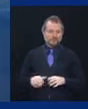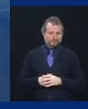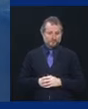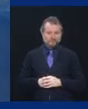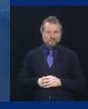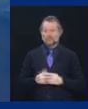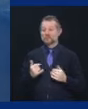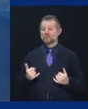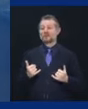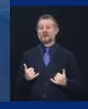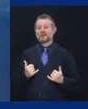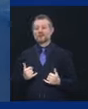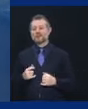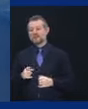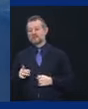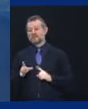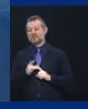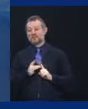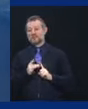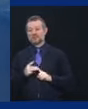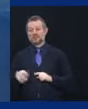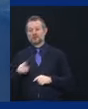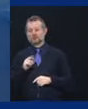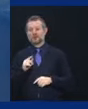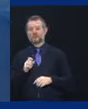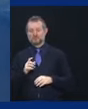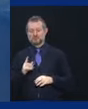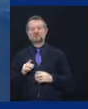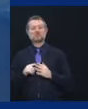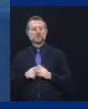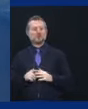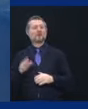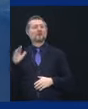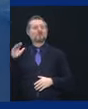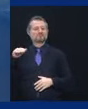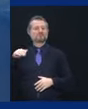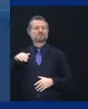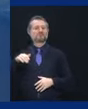rate is on the decline.